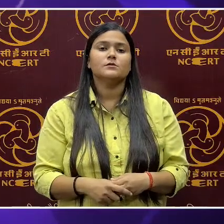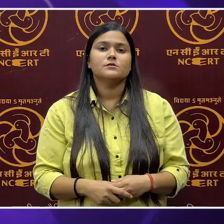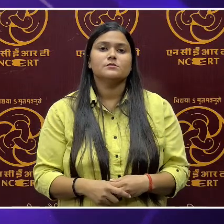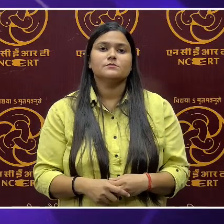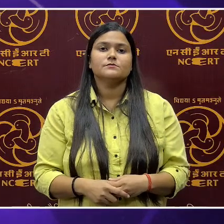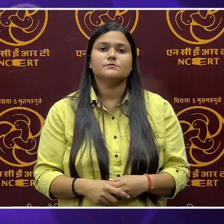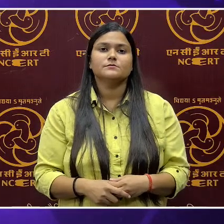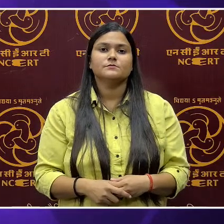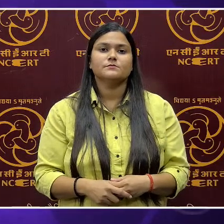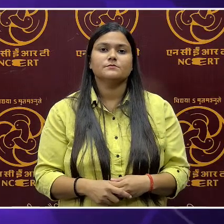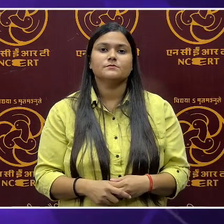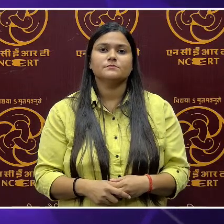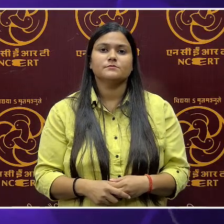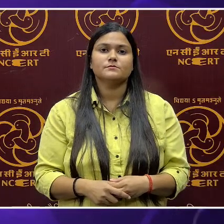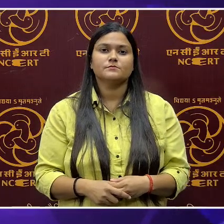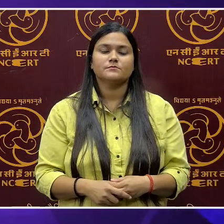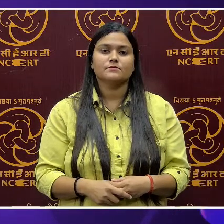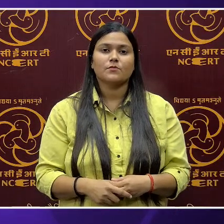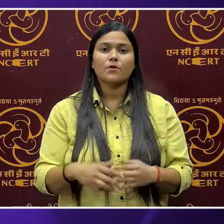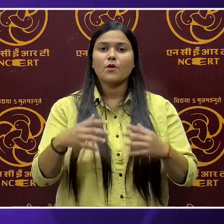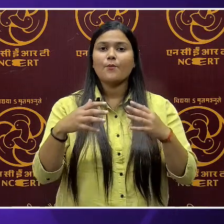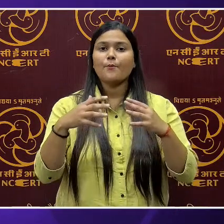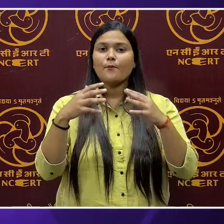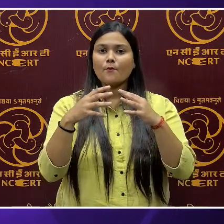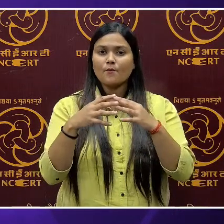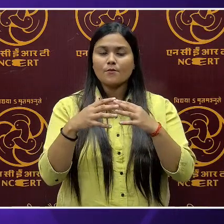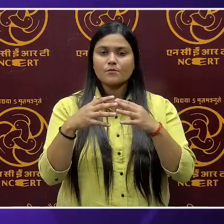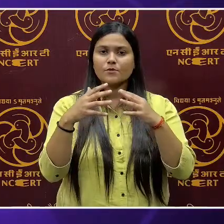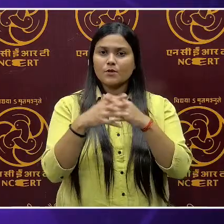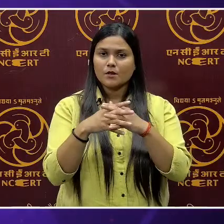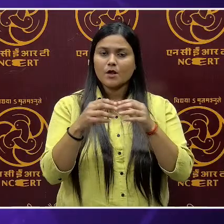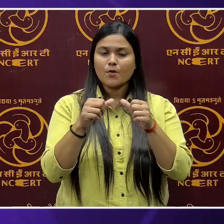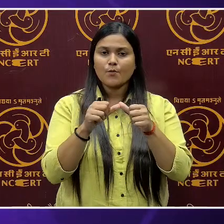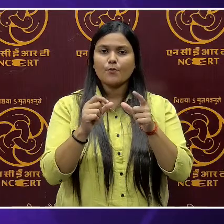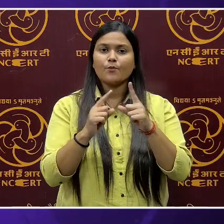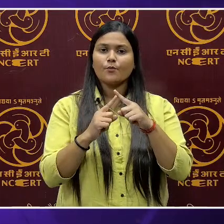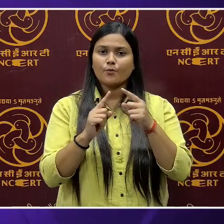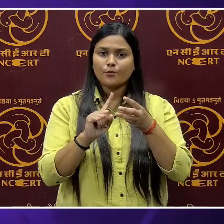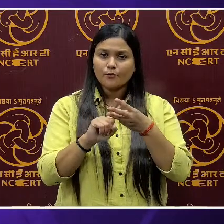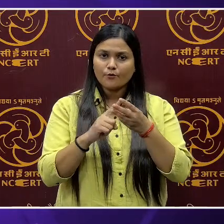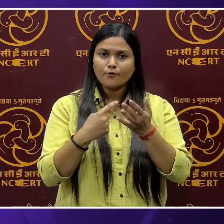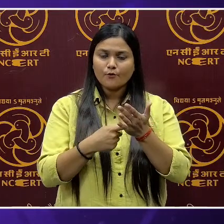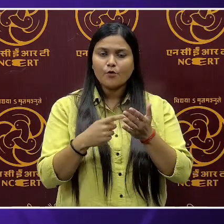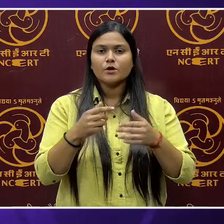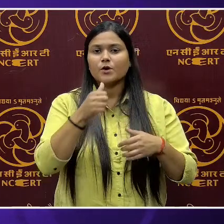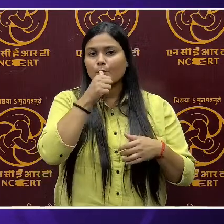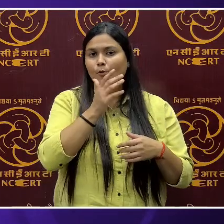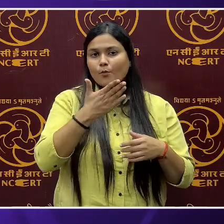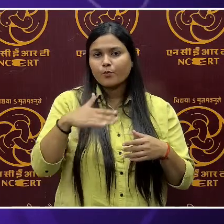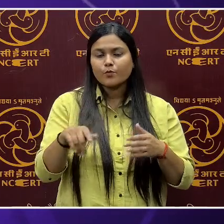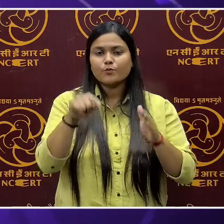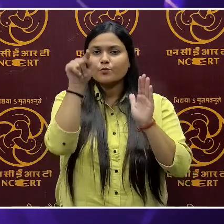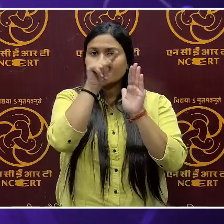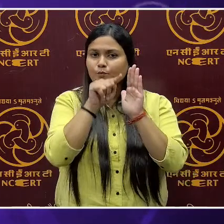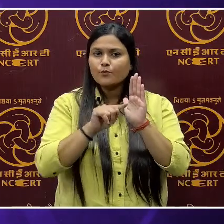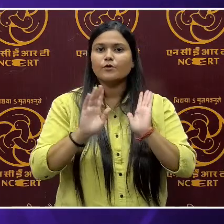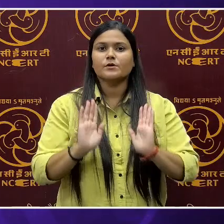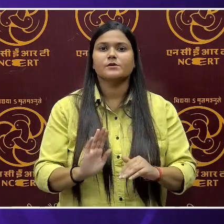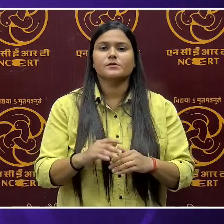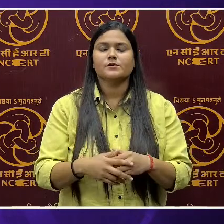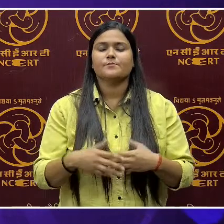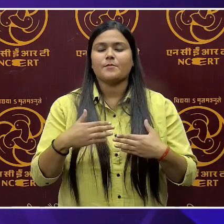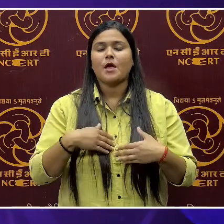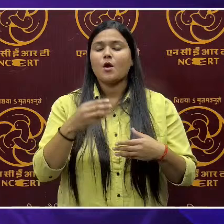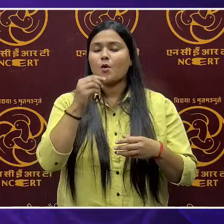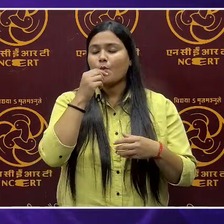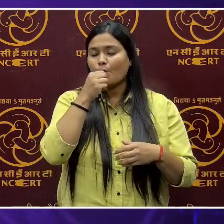this water chant with me. Water is precious, I will not waste it.